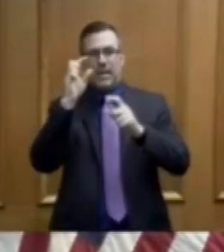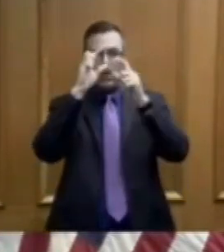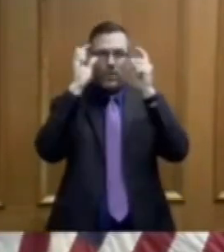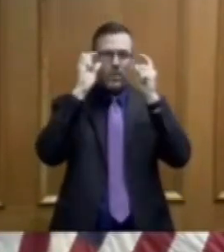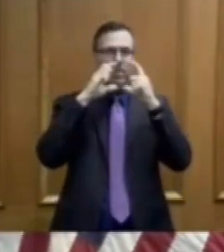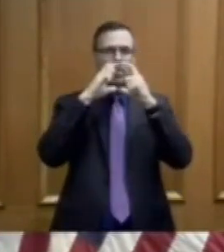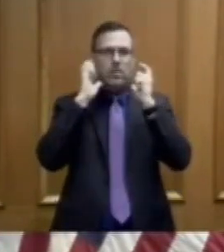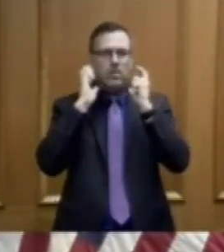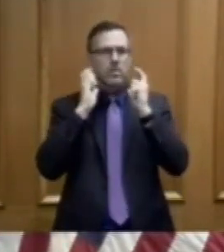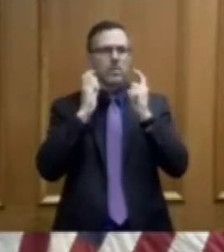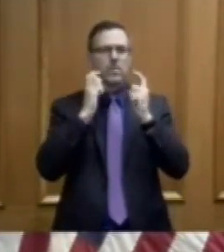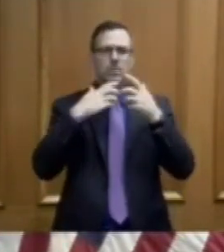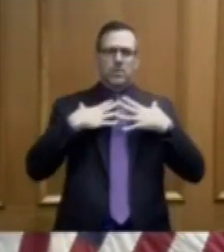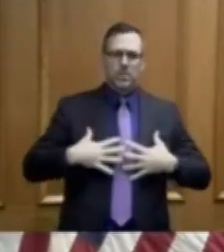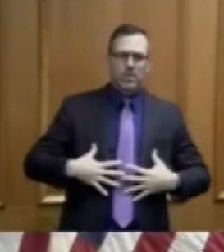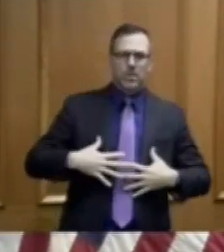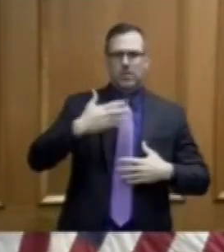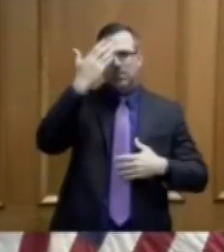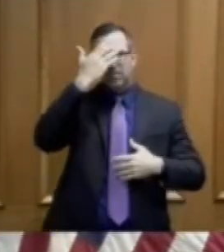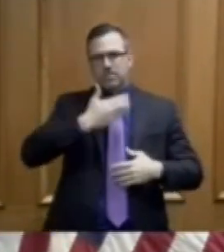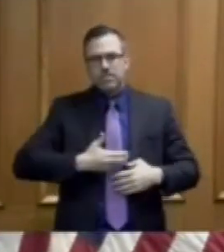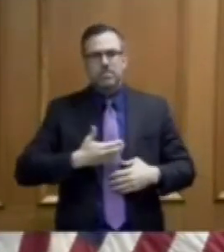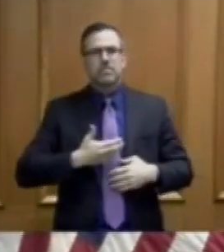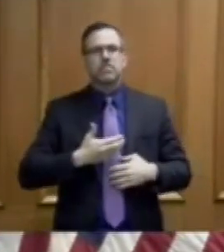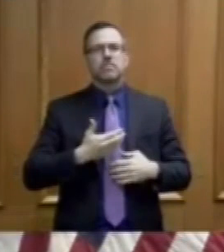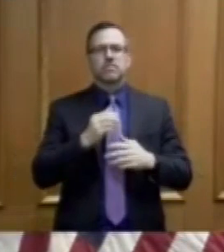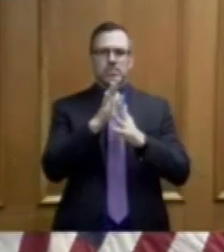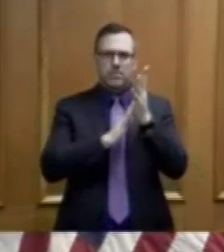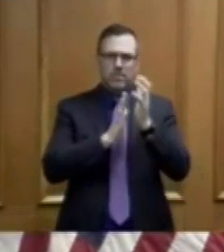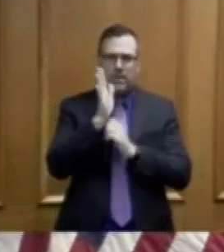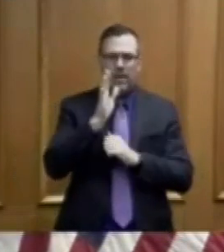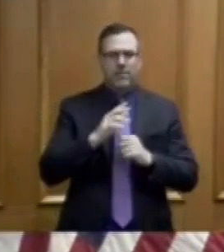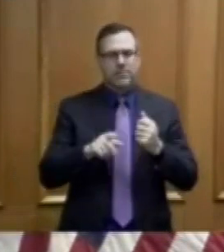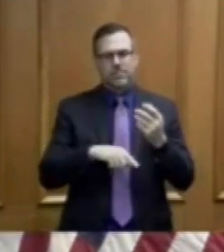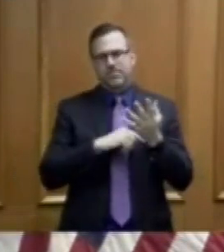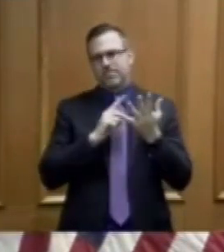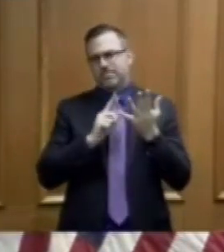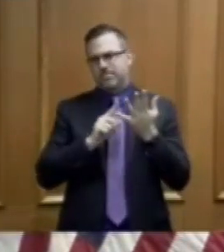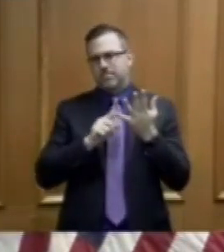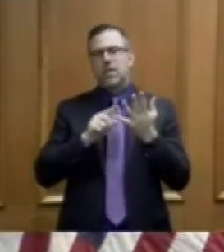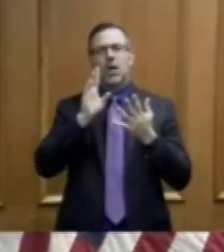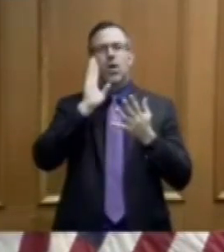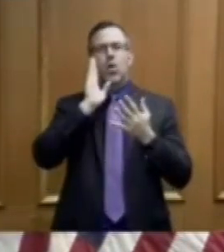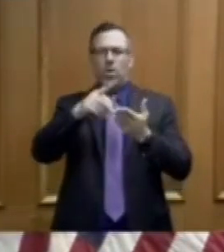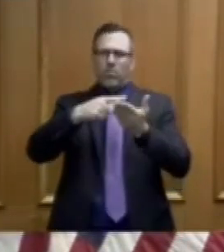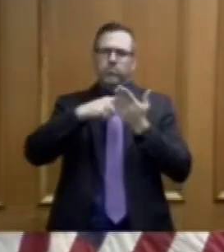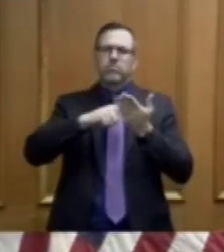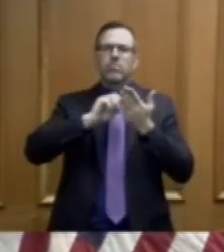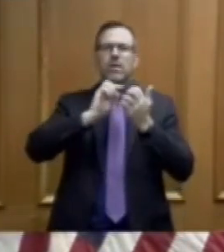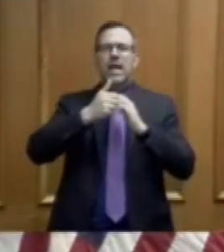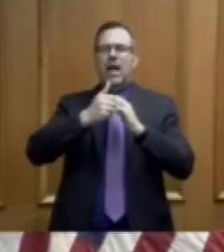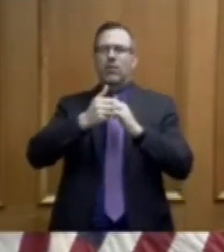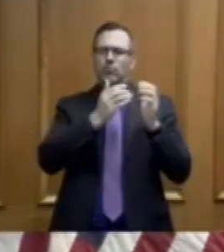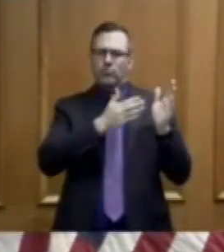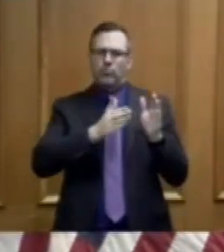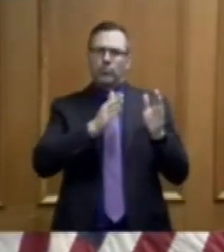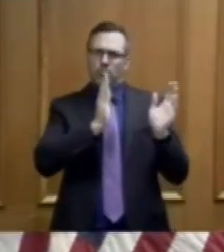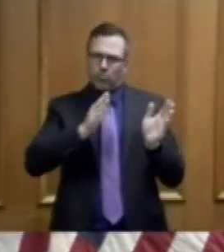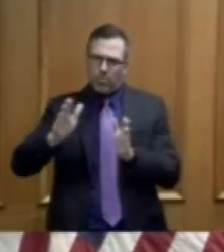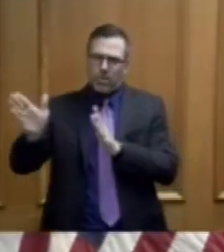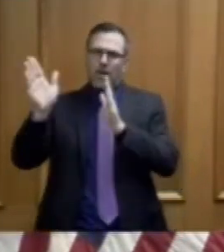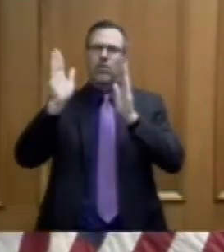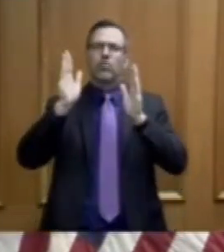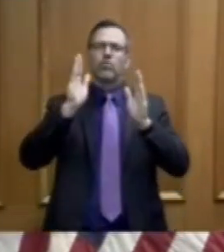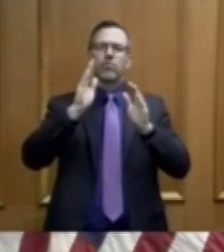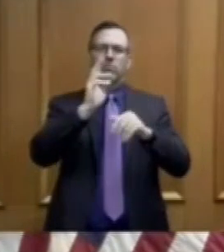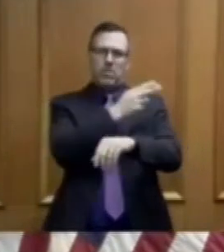surge plan to provide additional hospital beds in our state as we prepare for the surge in the weeks ahead. And I